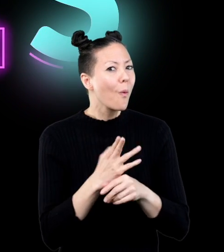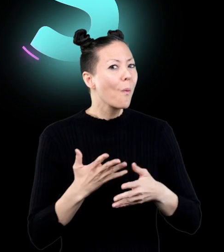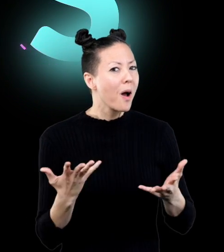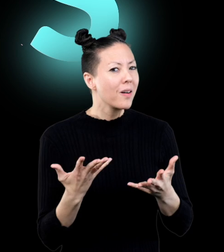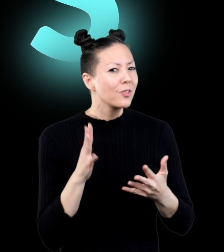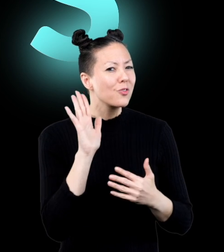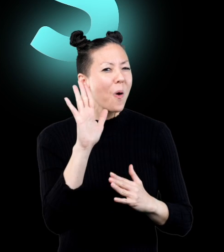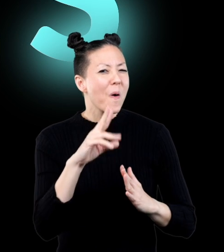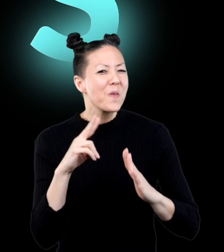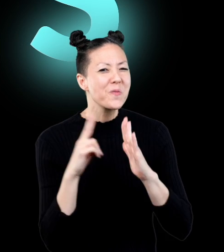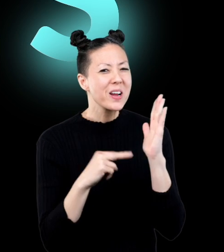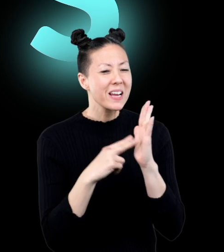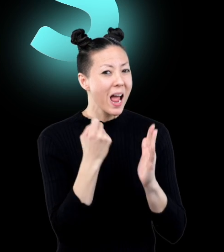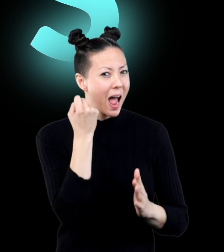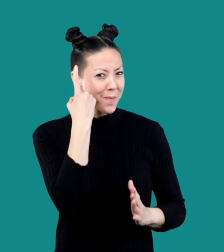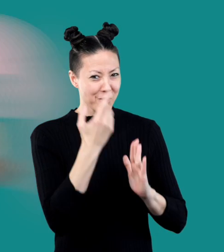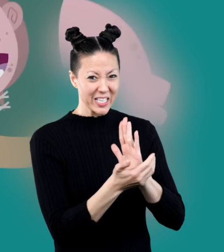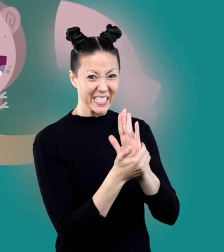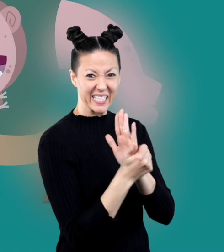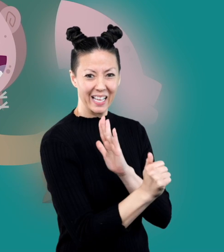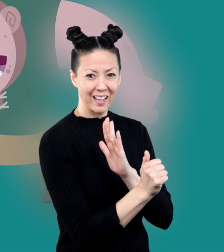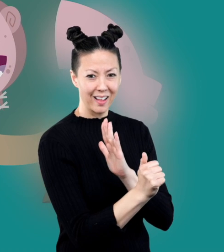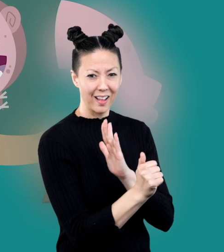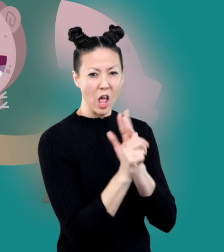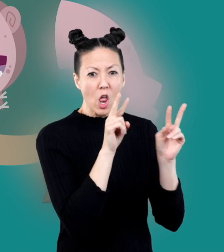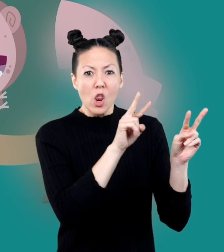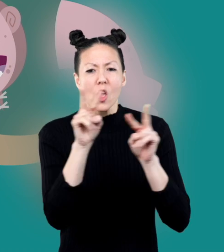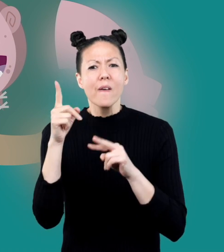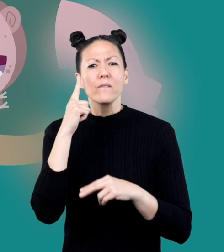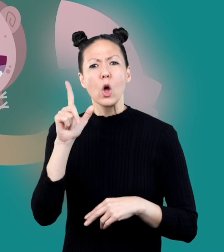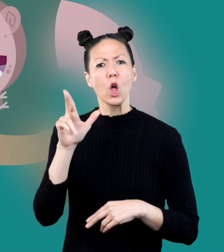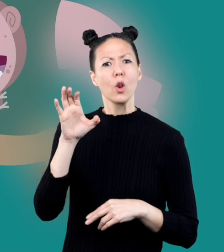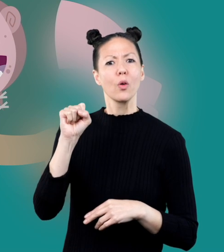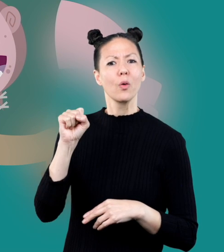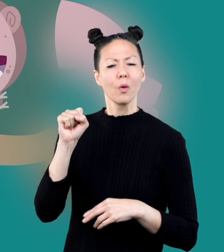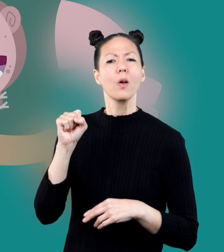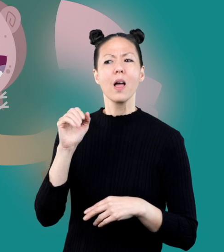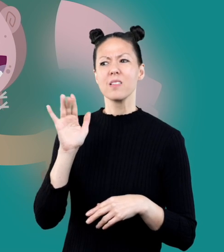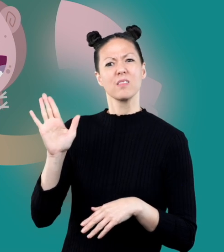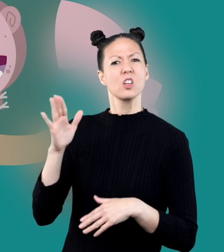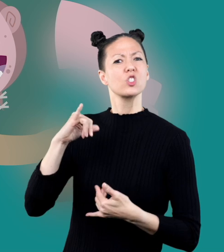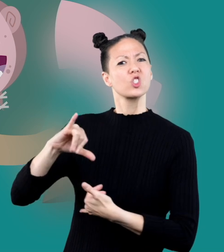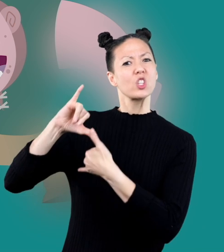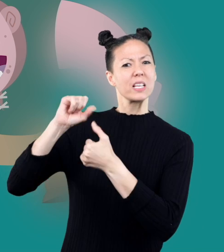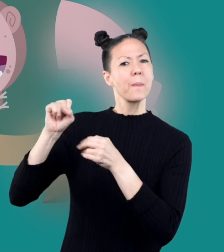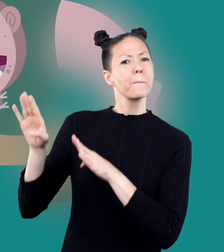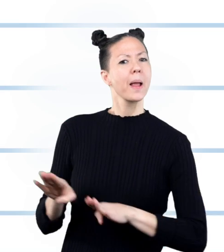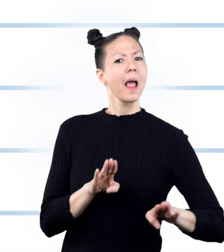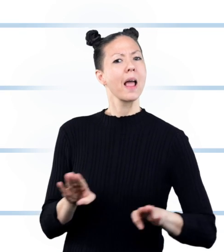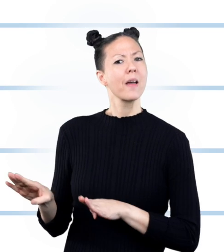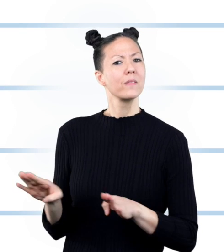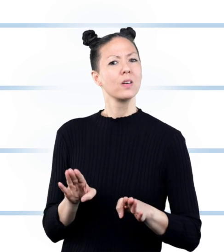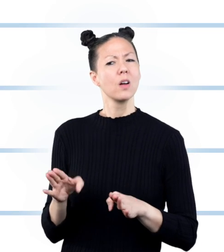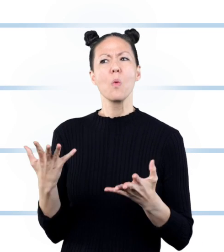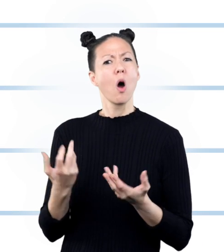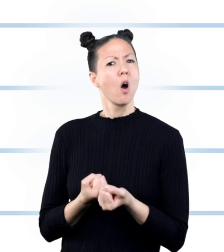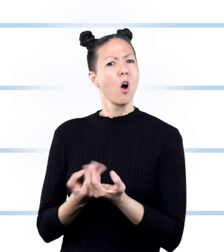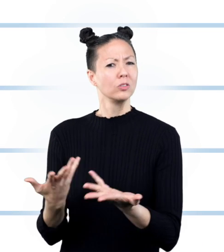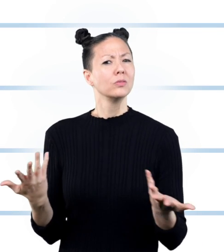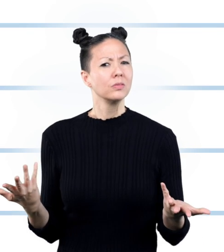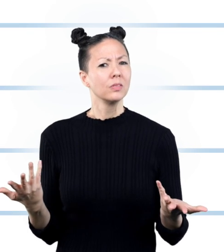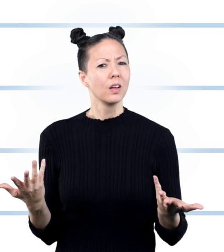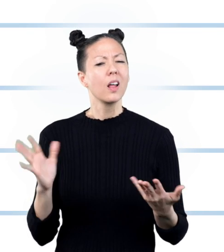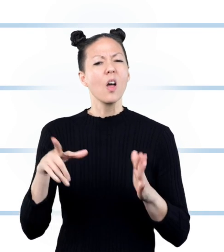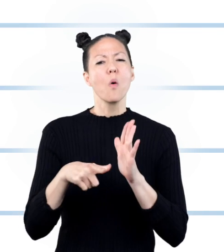your reading comprehension skills and look for clues in the story about the giant's behavior. Now, let's review